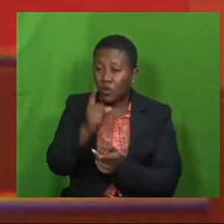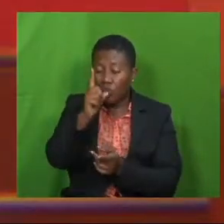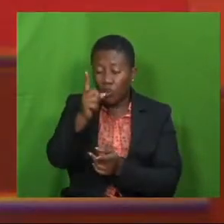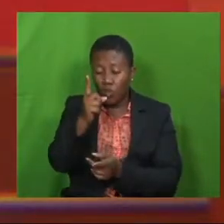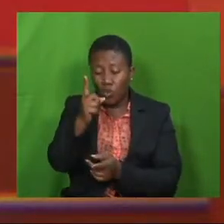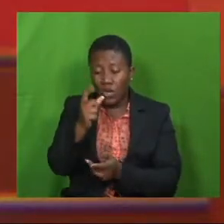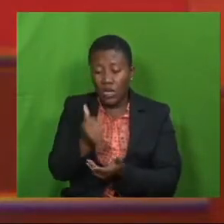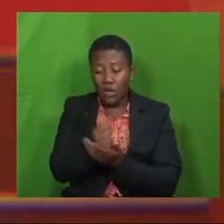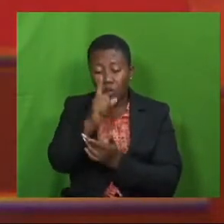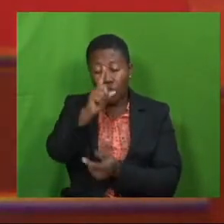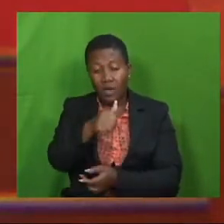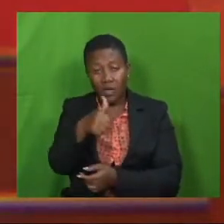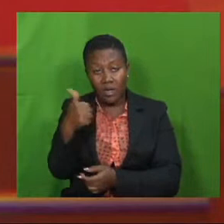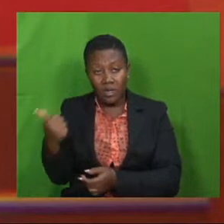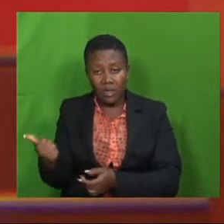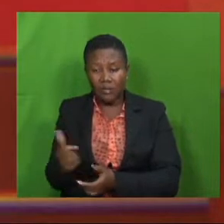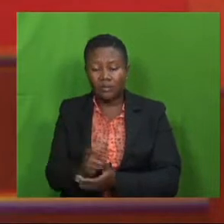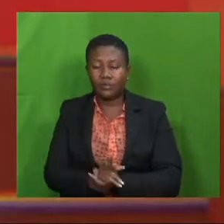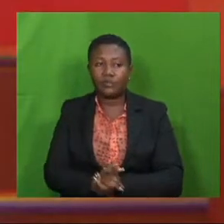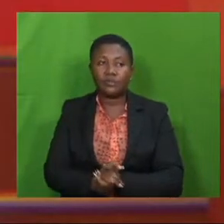all Ghanaians.